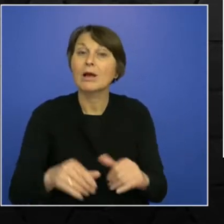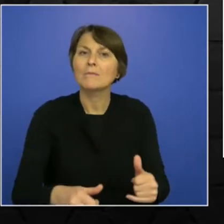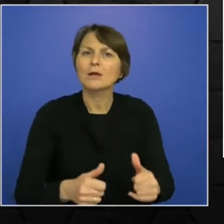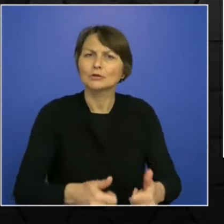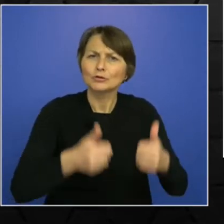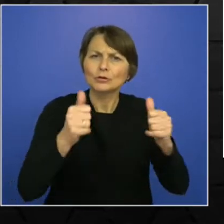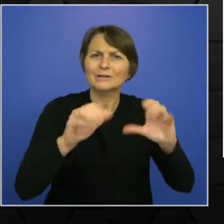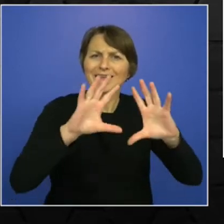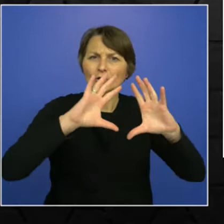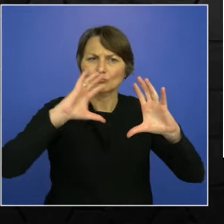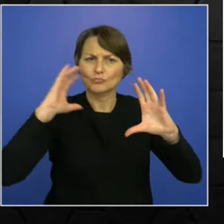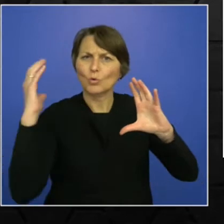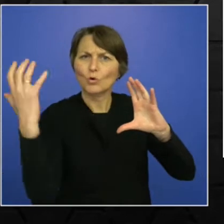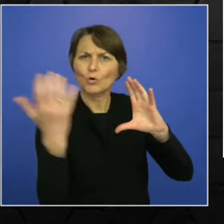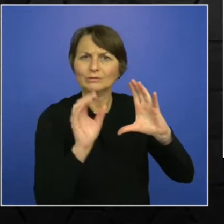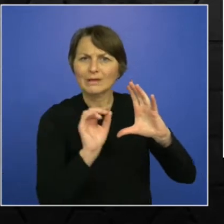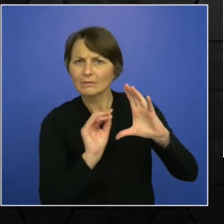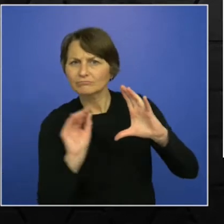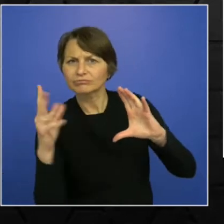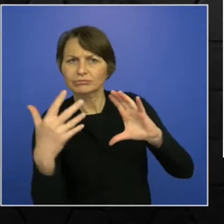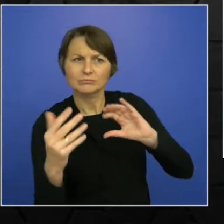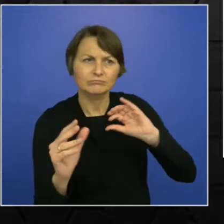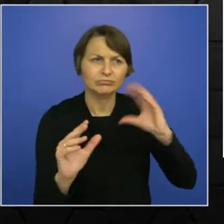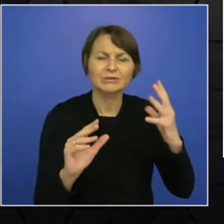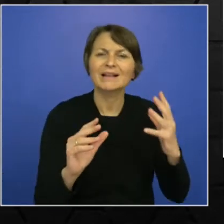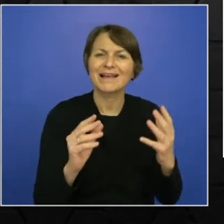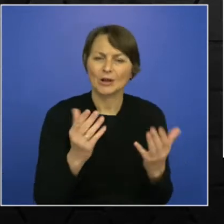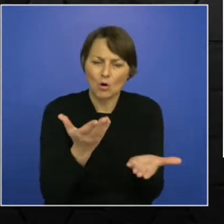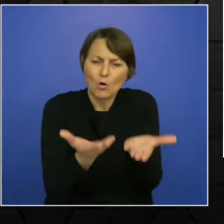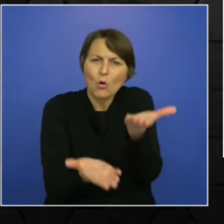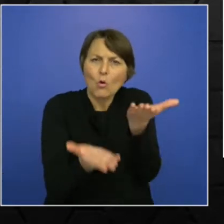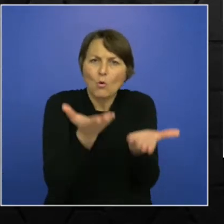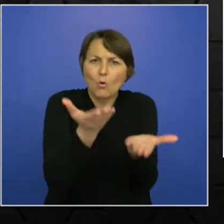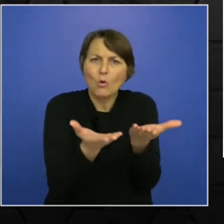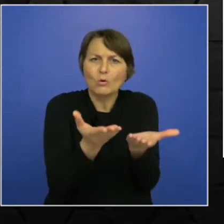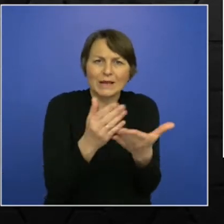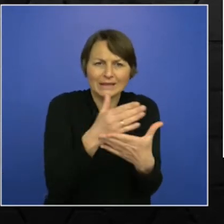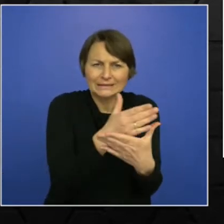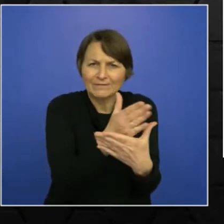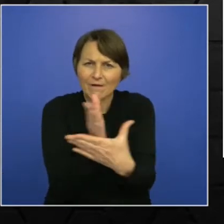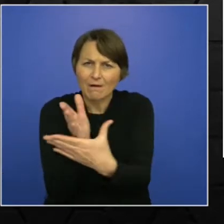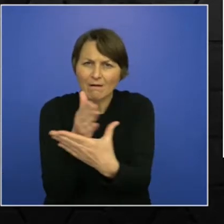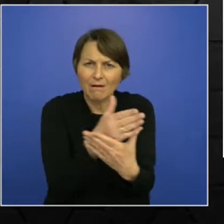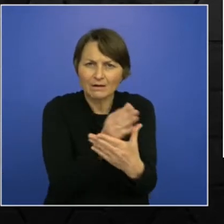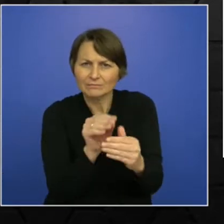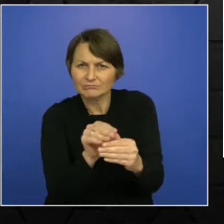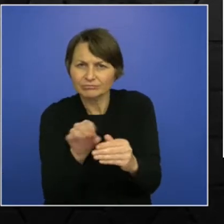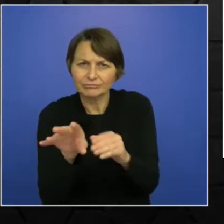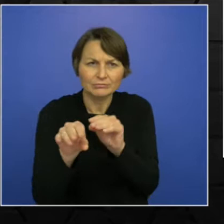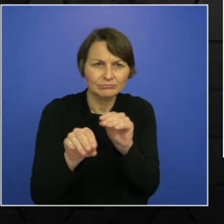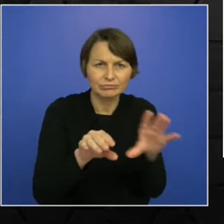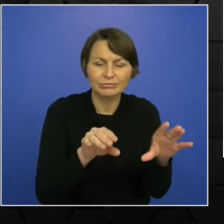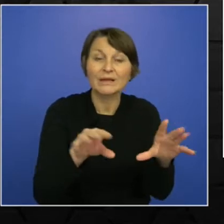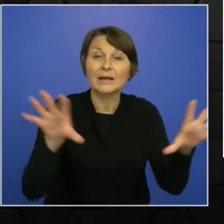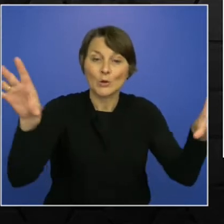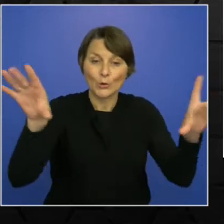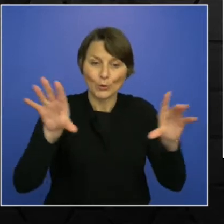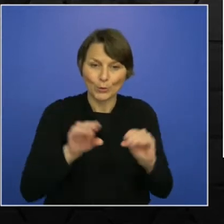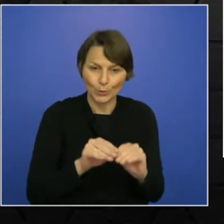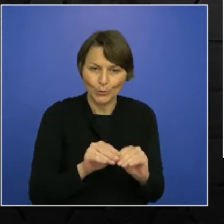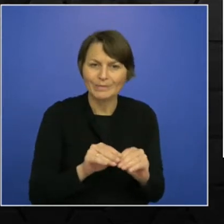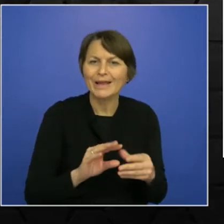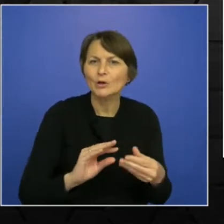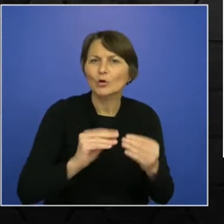the processing of the data load, right? And when we talk of huge data, distributed computing, these are few of the key